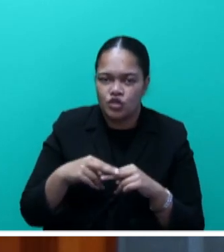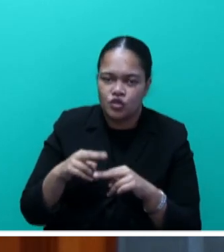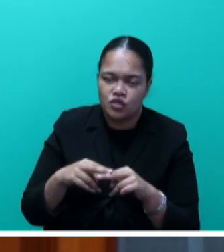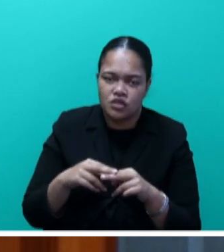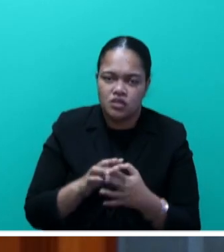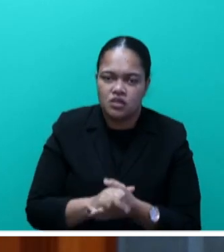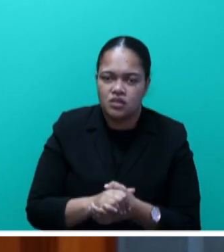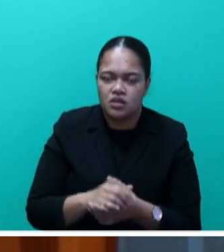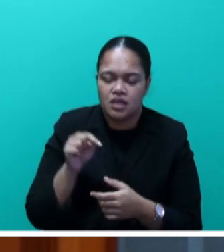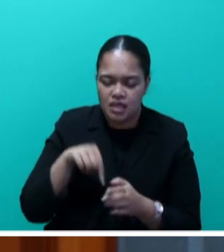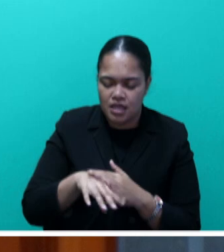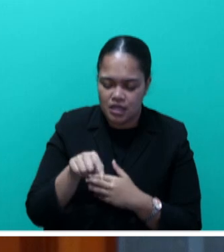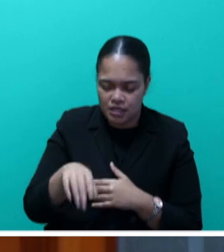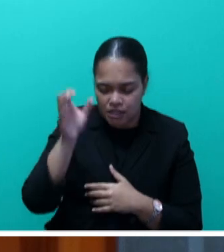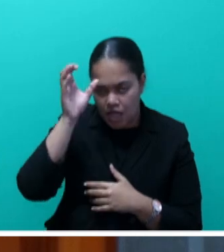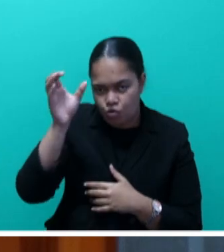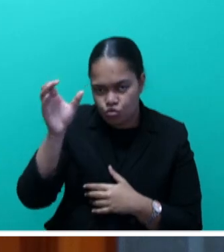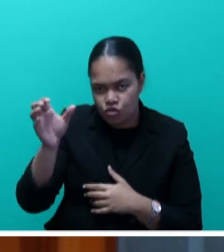communities in these countries.